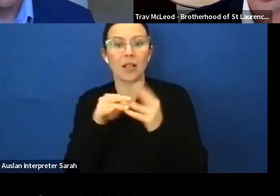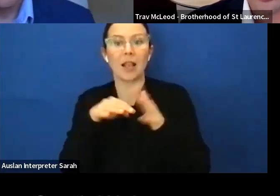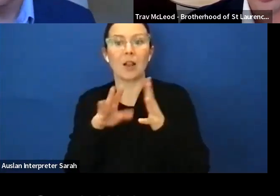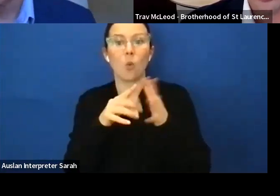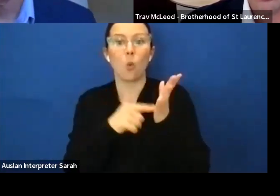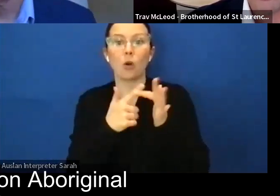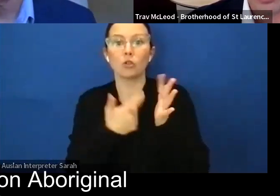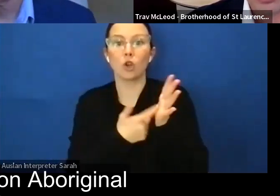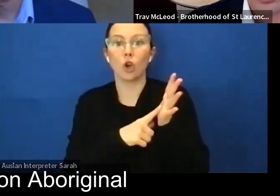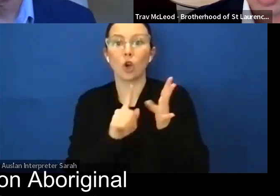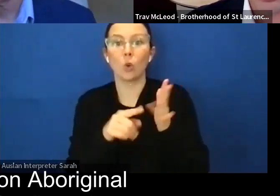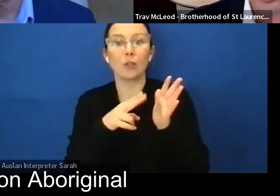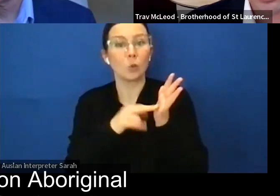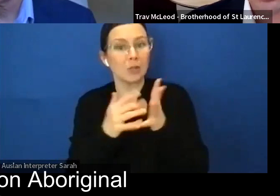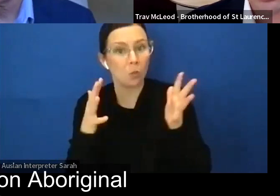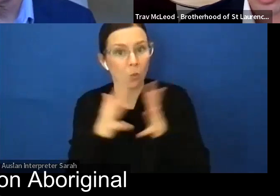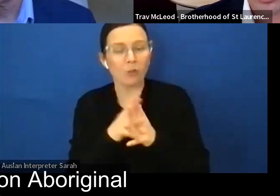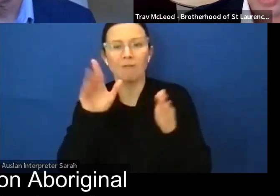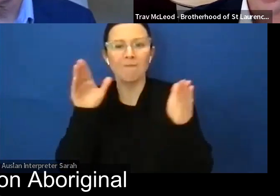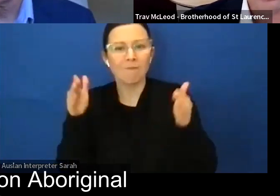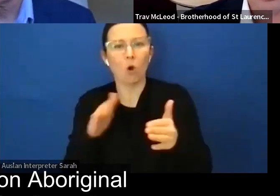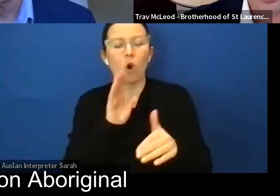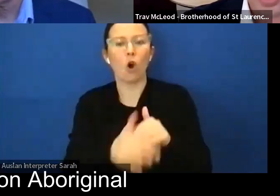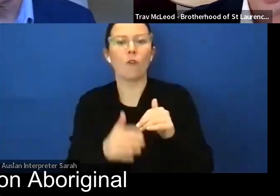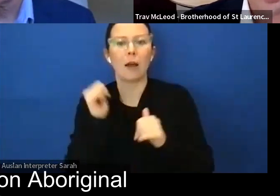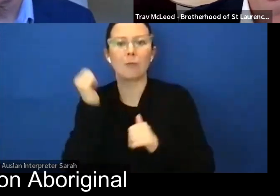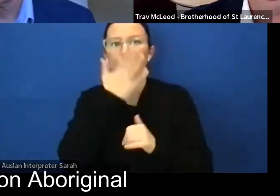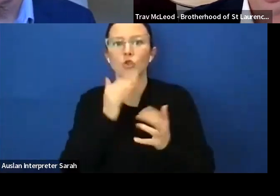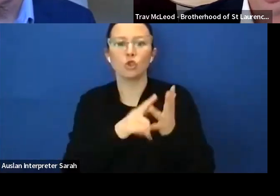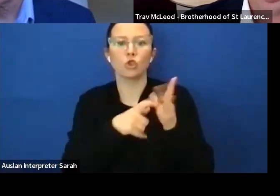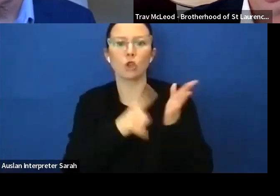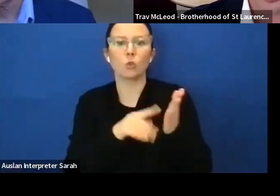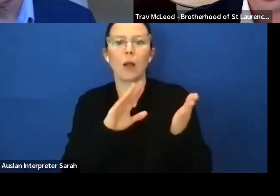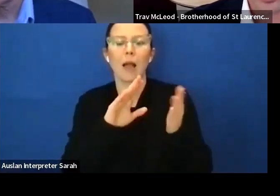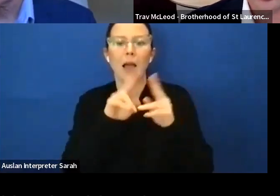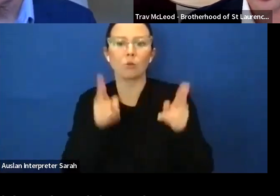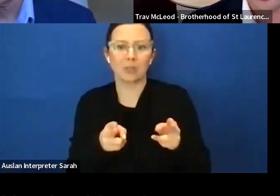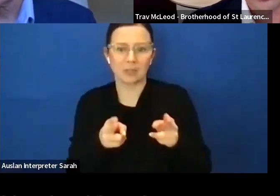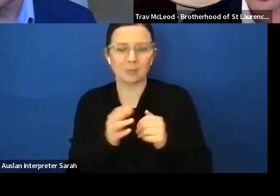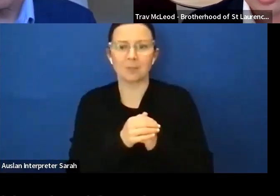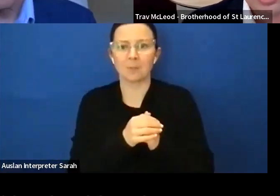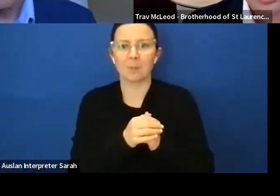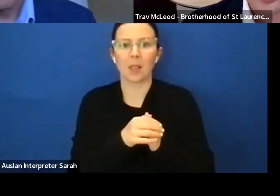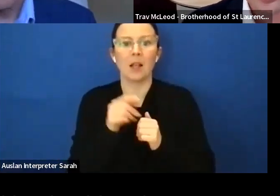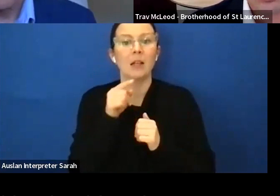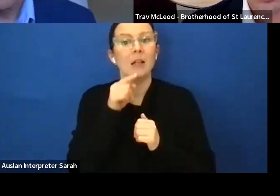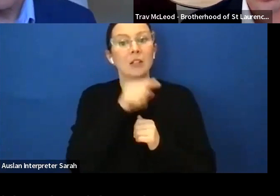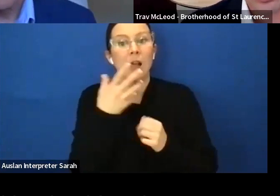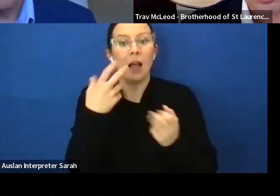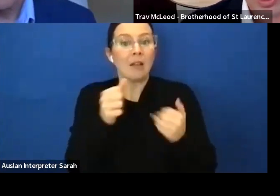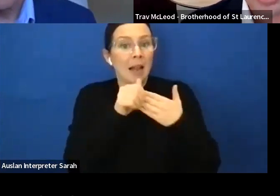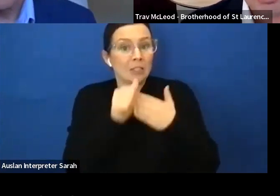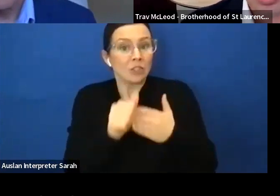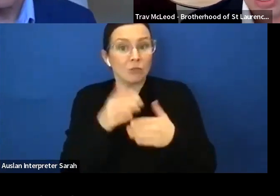South Wales with a focus on Aboriginal social housing tenants. Gretchen has held leadership